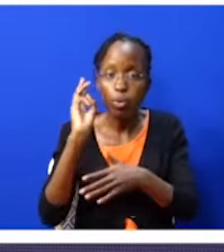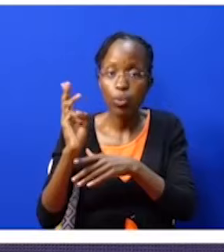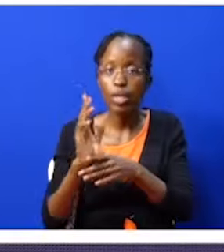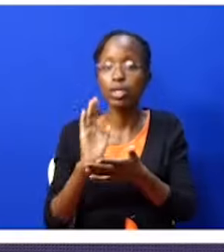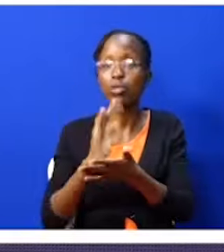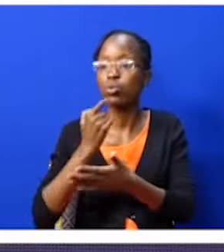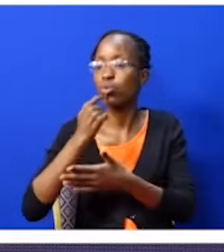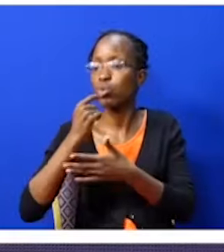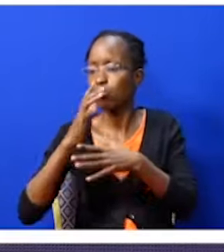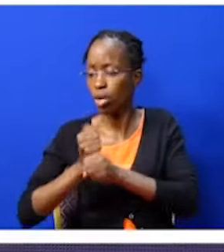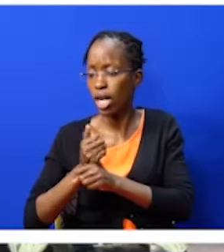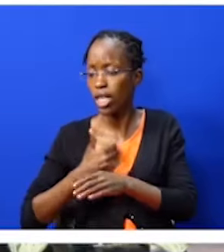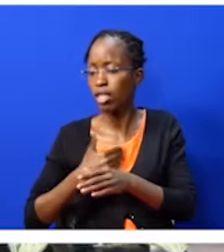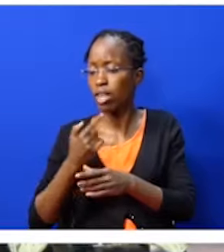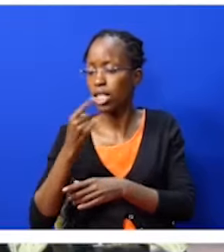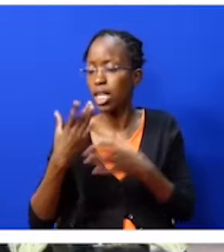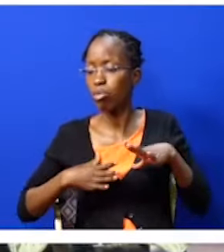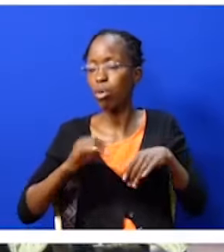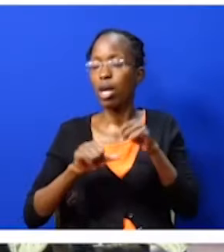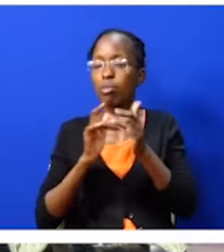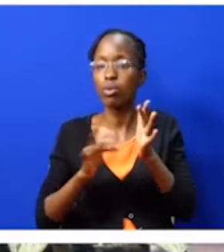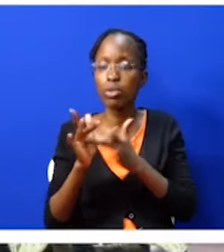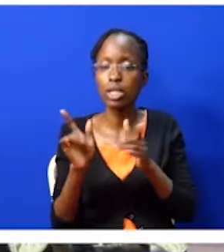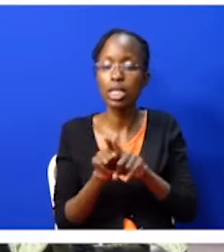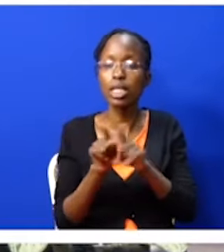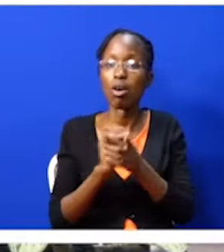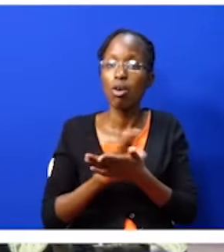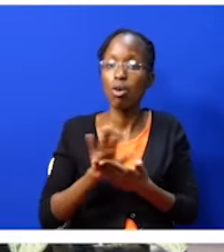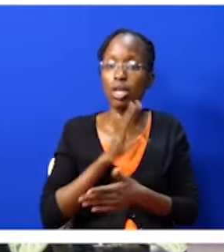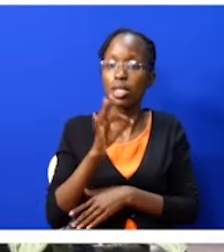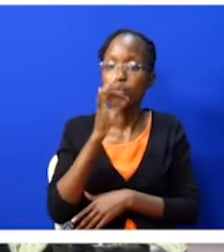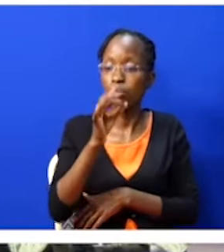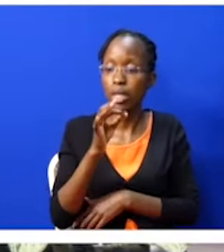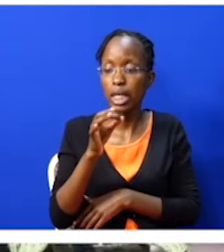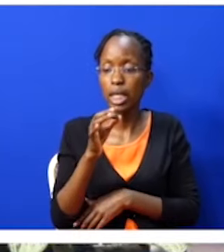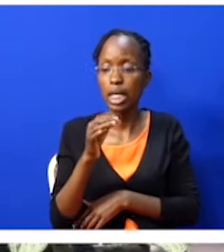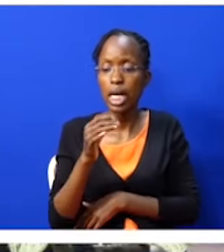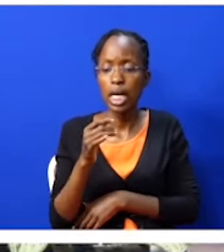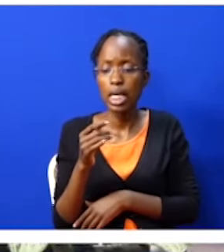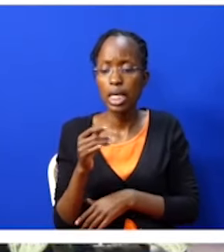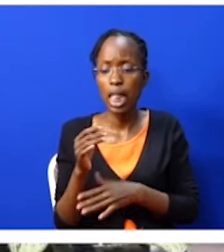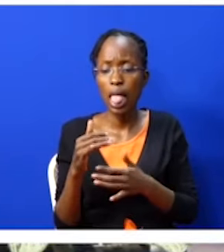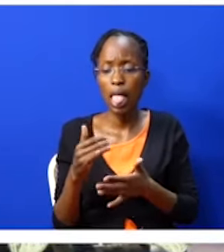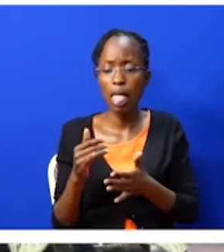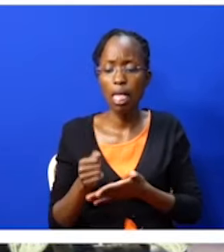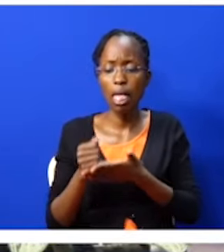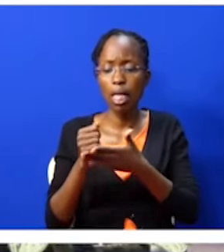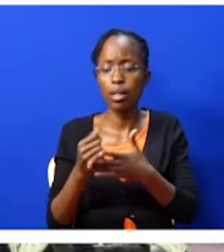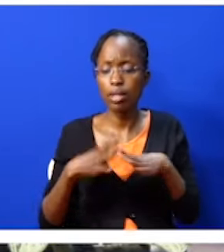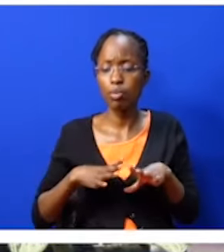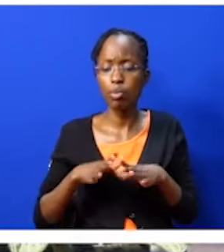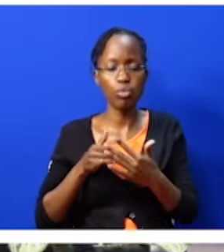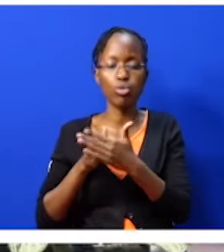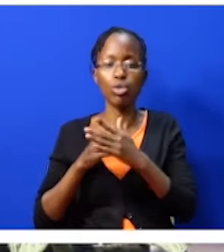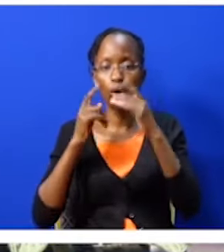their faith with anyone. The Bible says He also convicts the world of sin. So that means that when you share the word of God